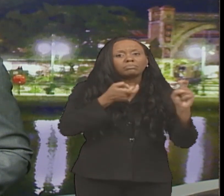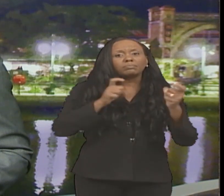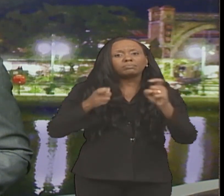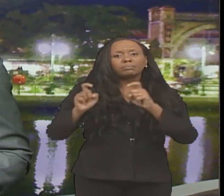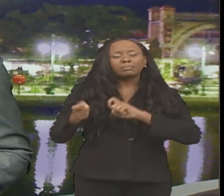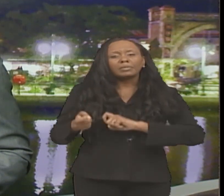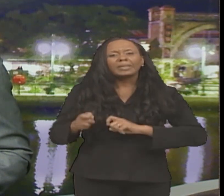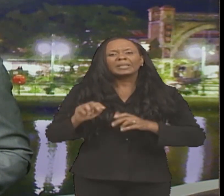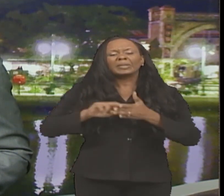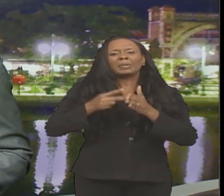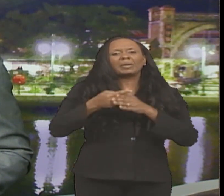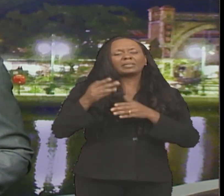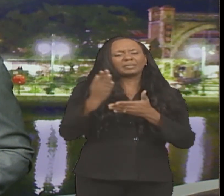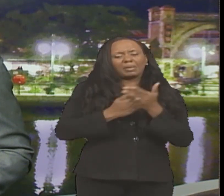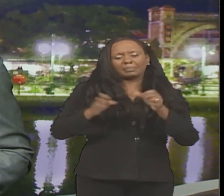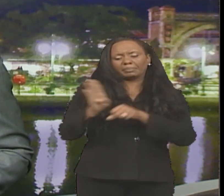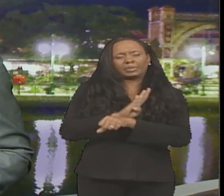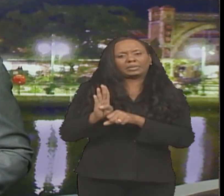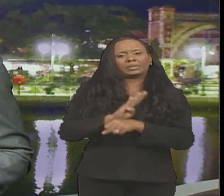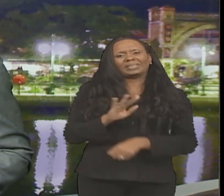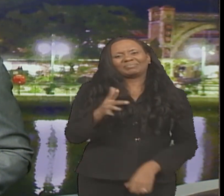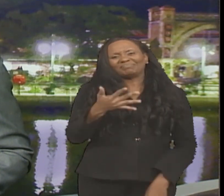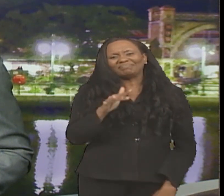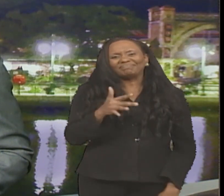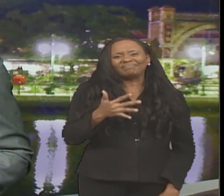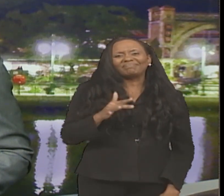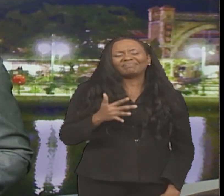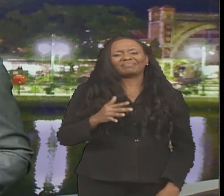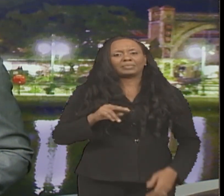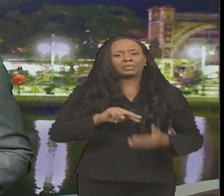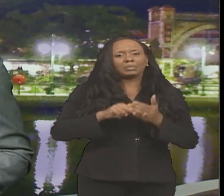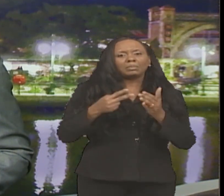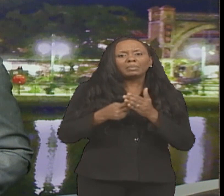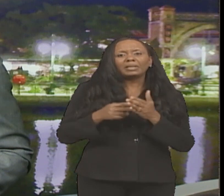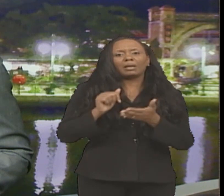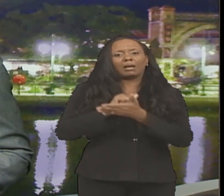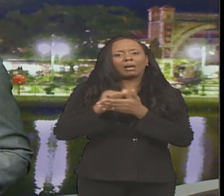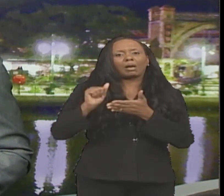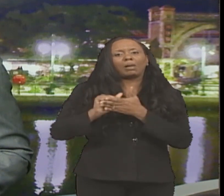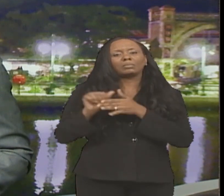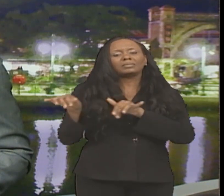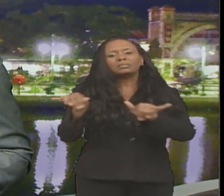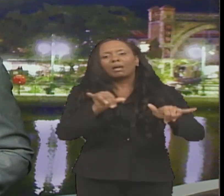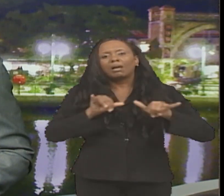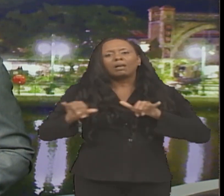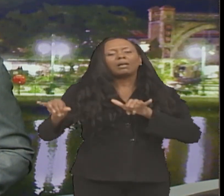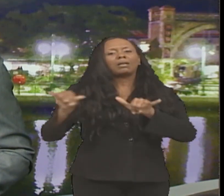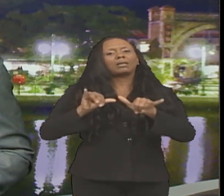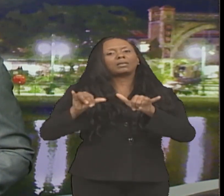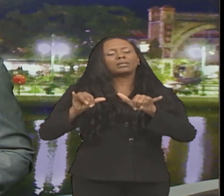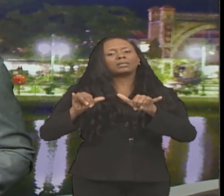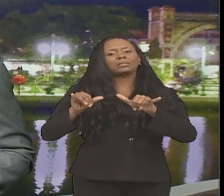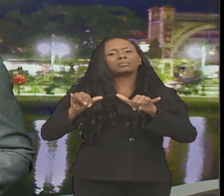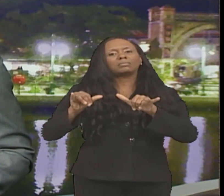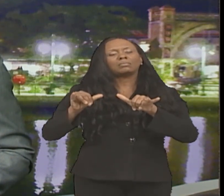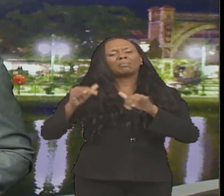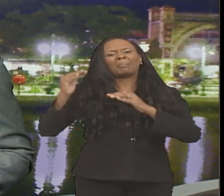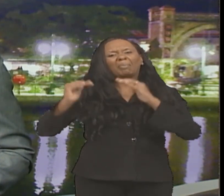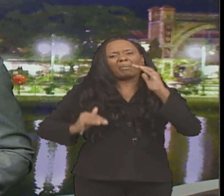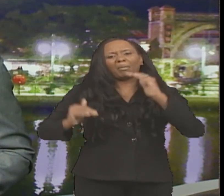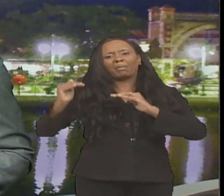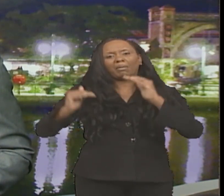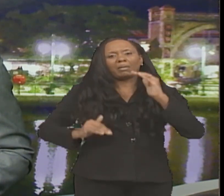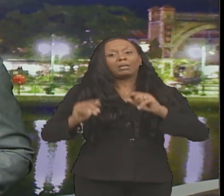great uncertainty for businesses, which has in turn led to changes in accounting and auditing standards. However, he's